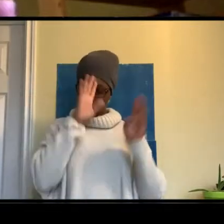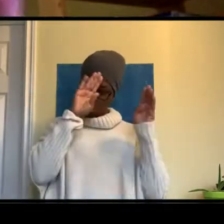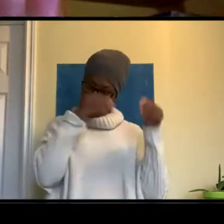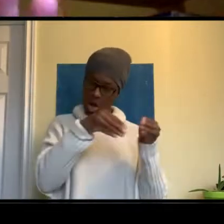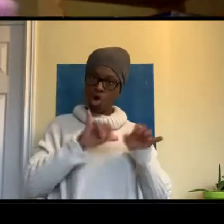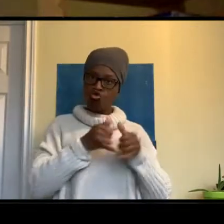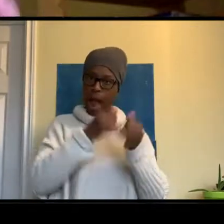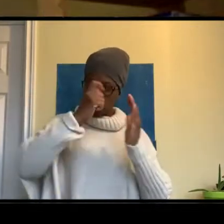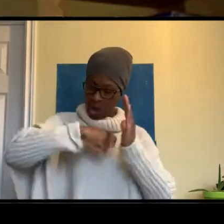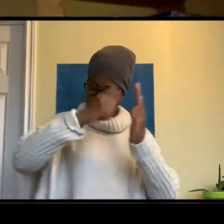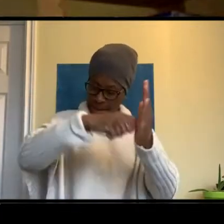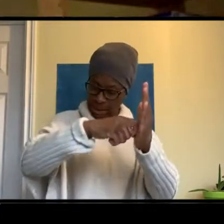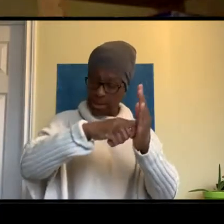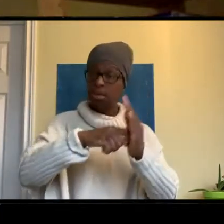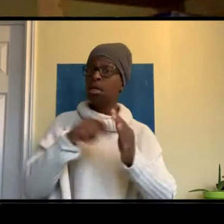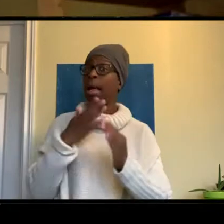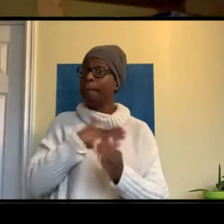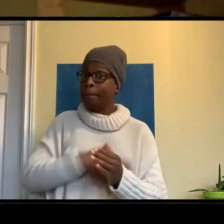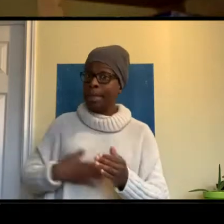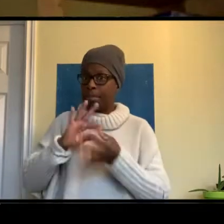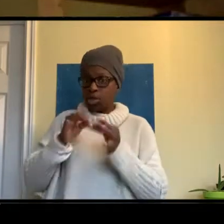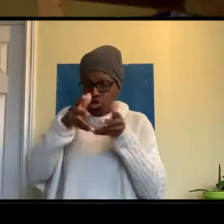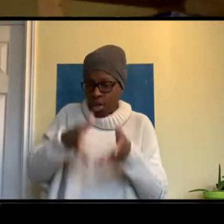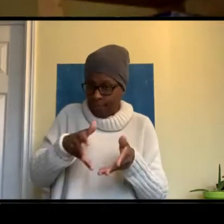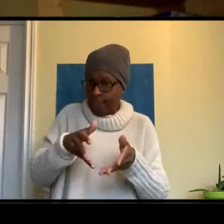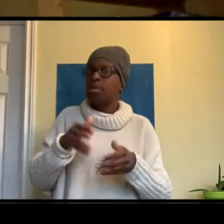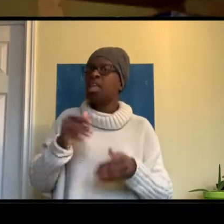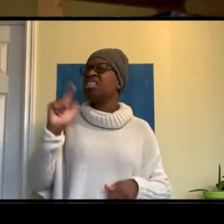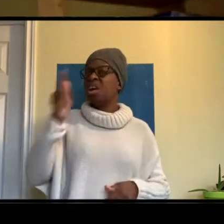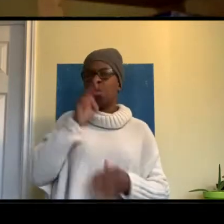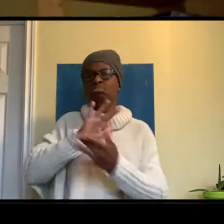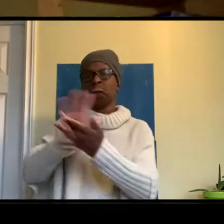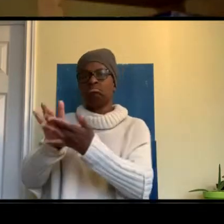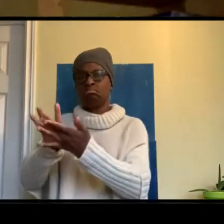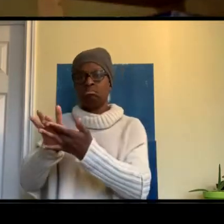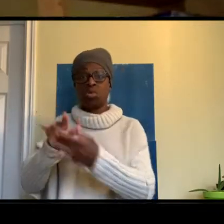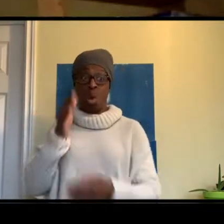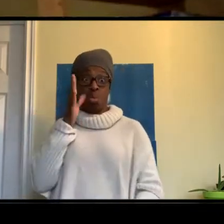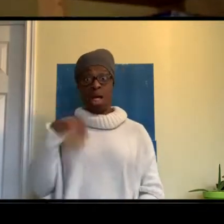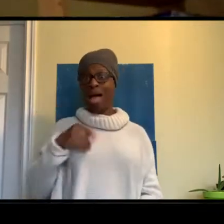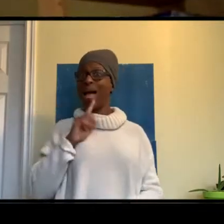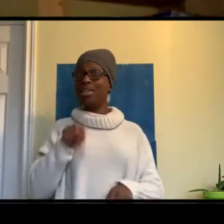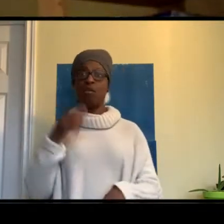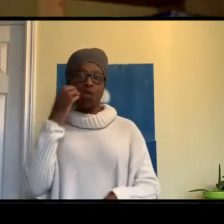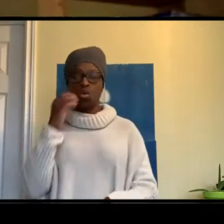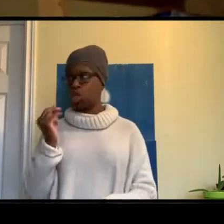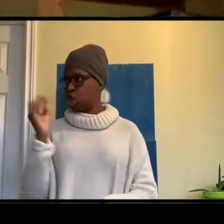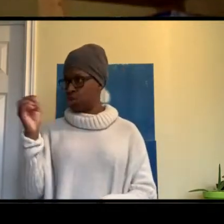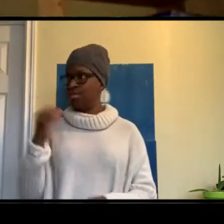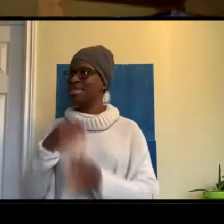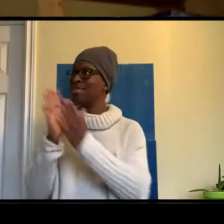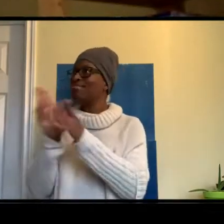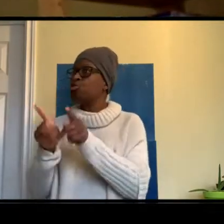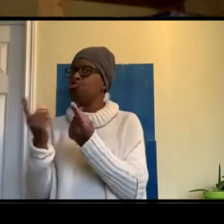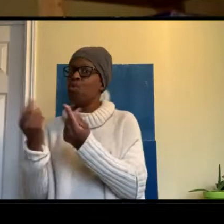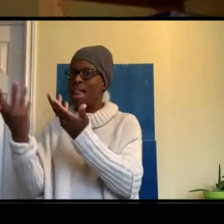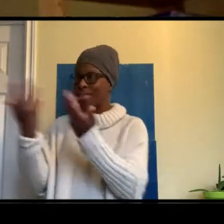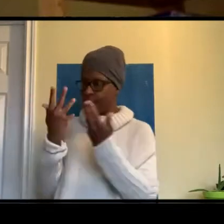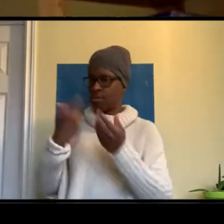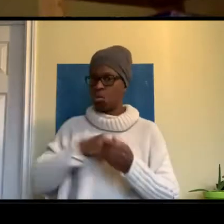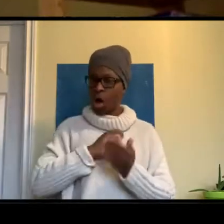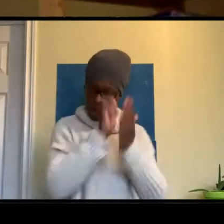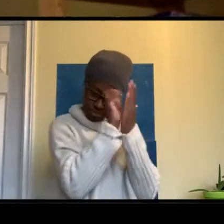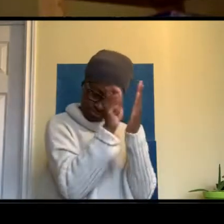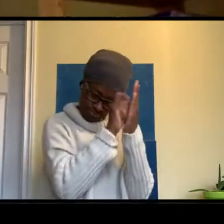really focused right now and this is what we're working on. So give us that space, please, as much as you can. So I think there's something to be